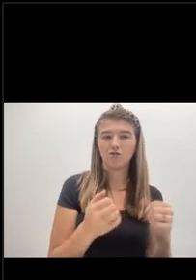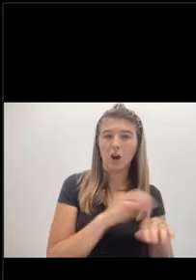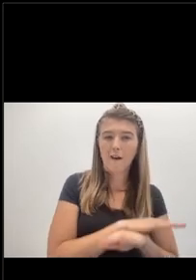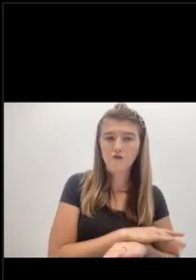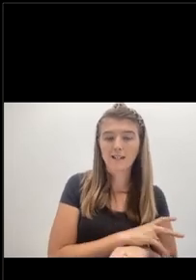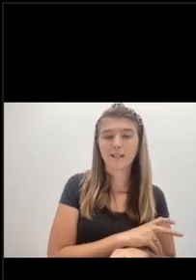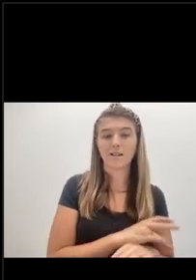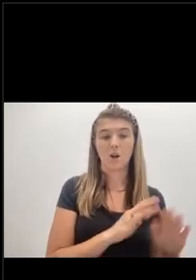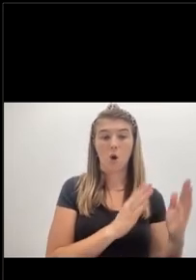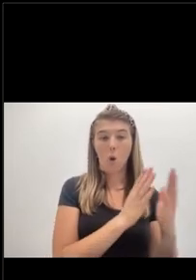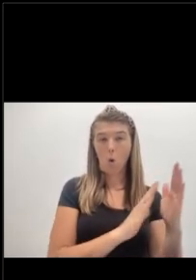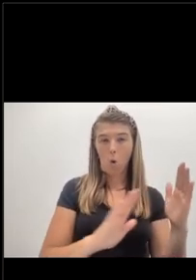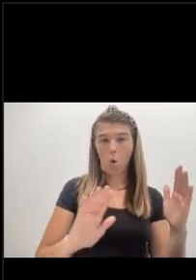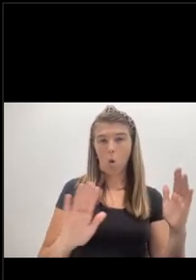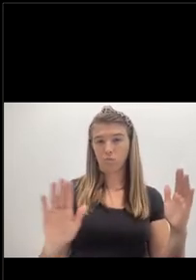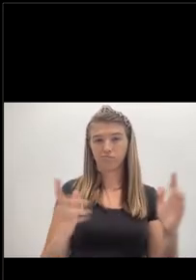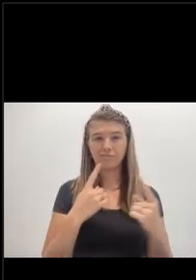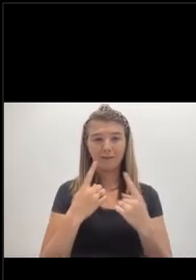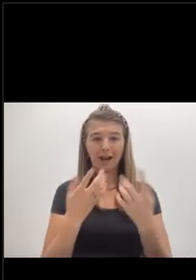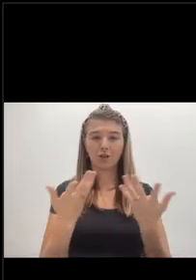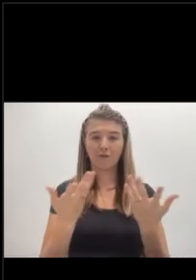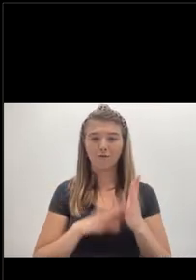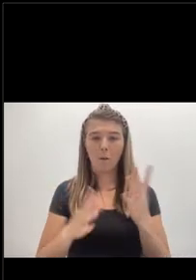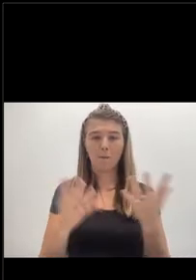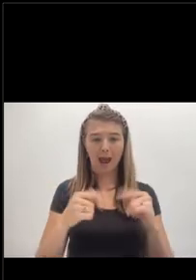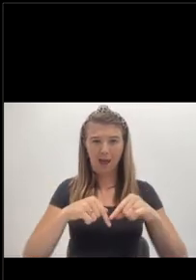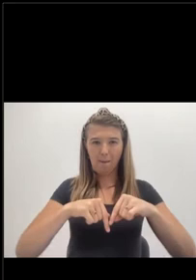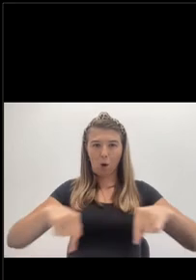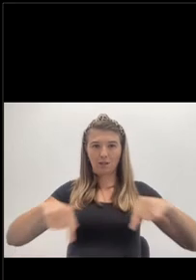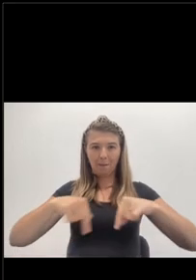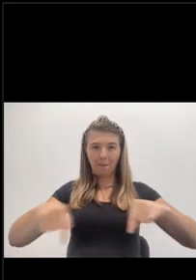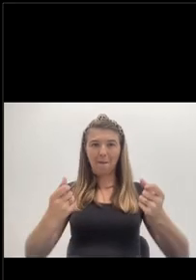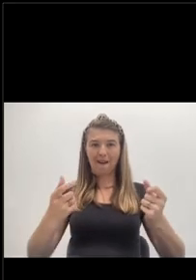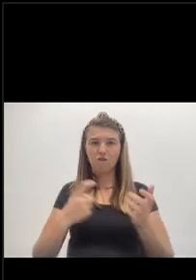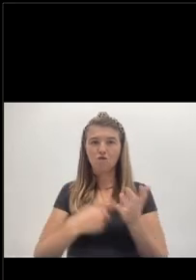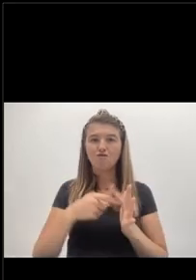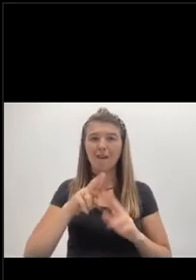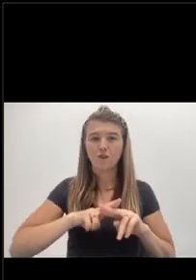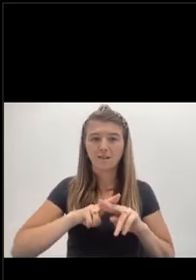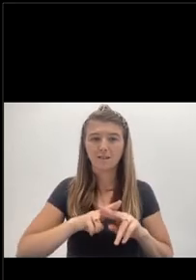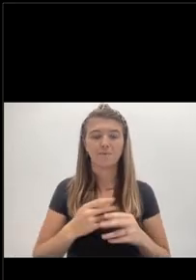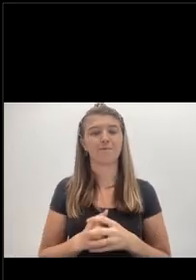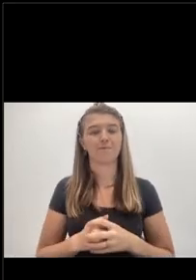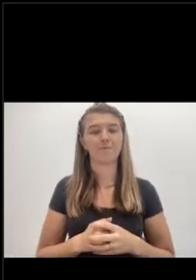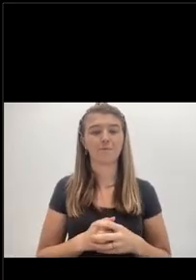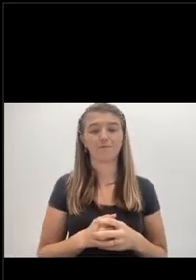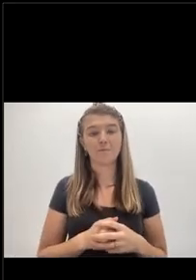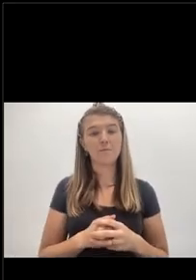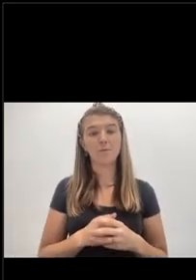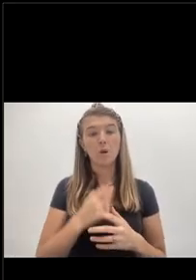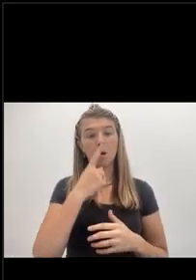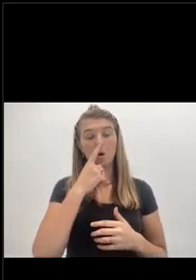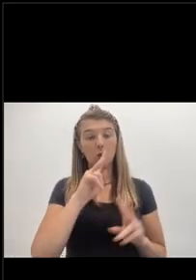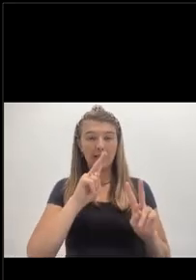this nice paper that I show here at the bottom, by the way. And it's useful